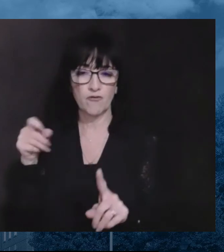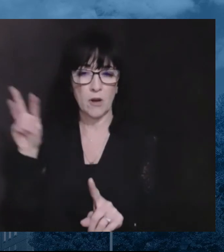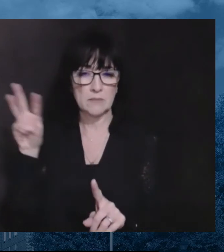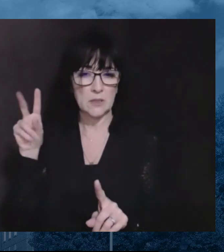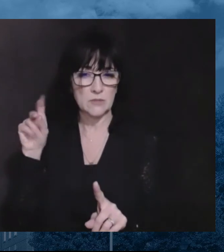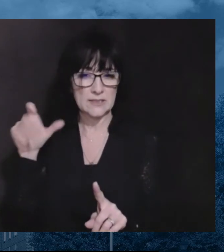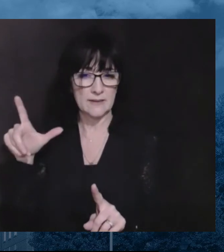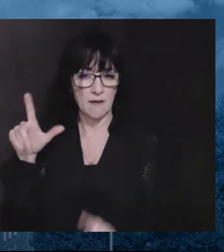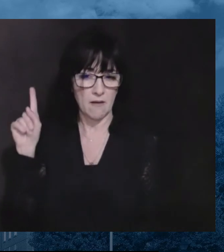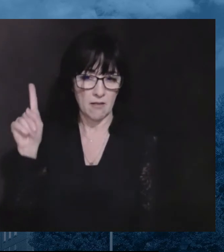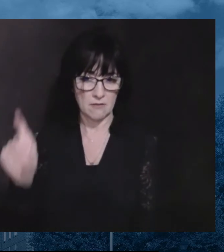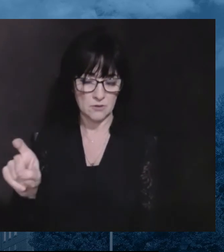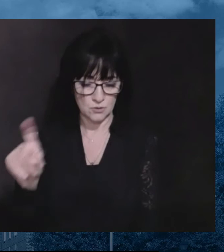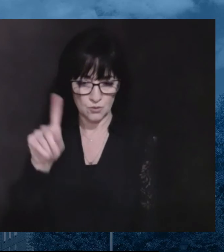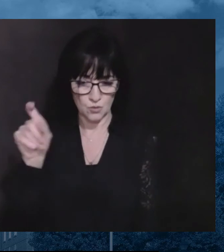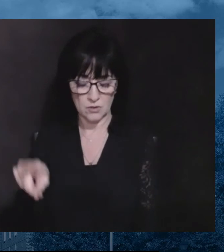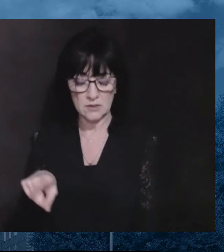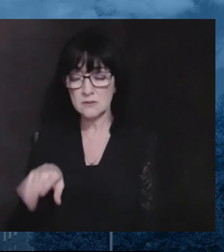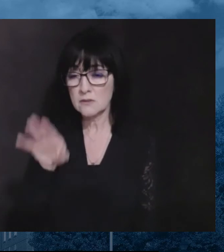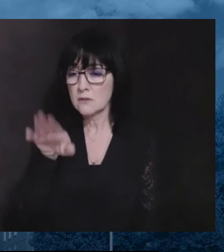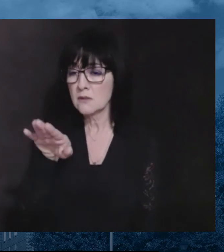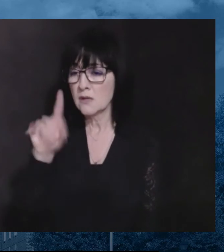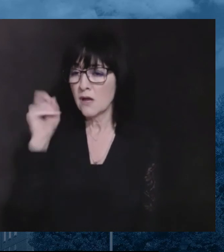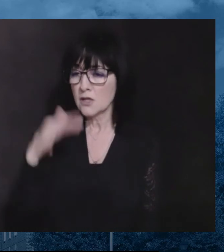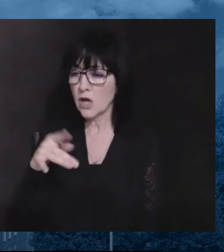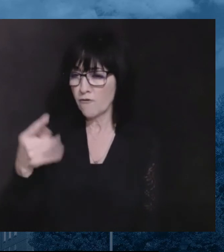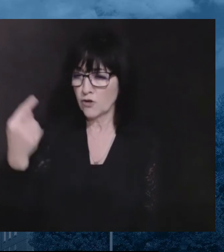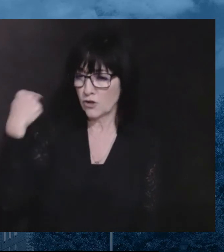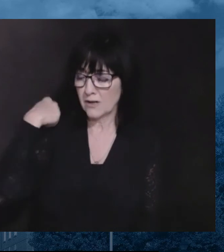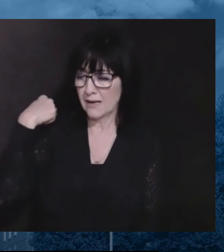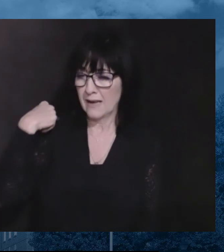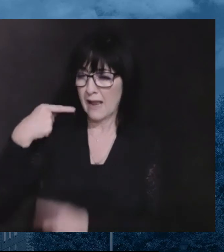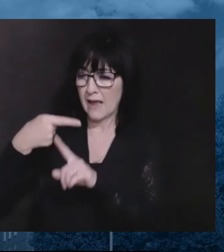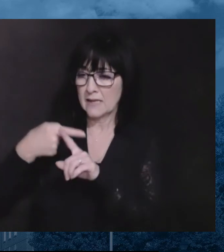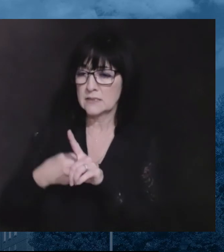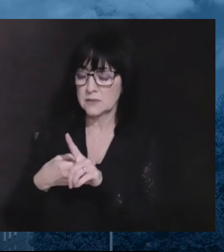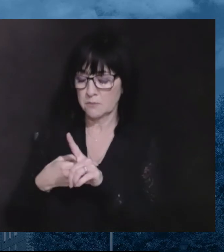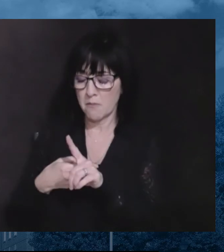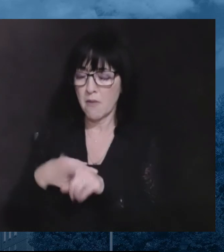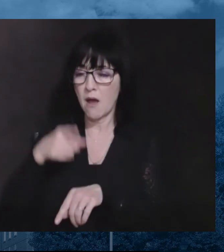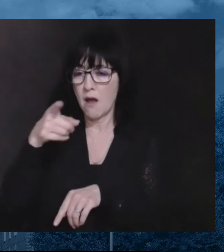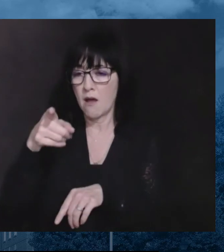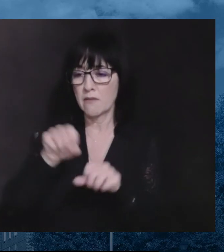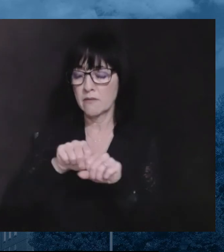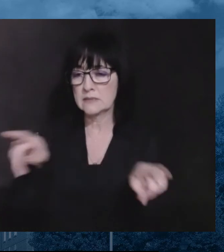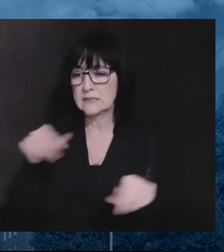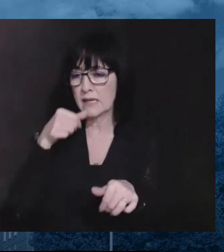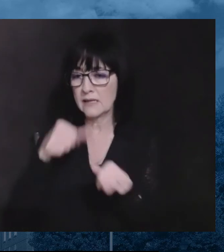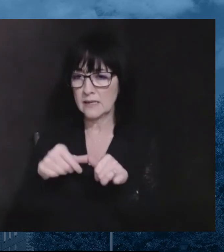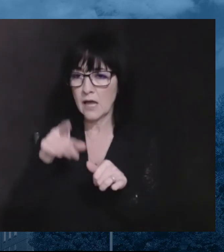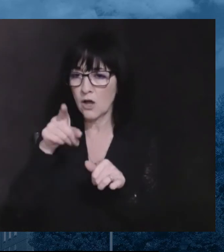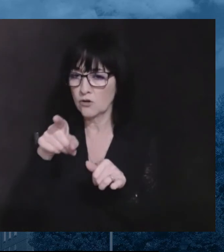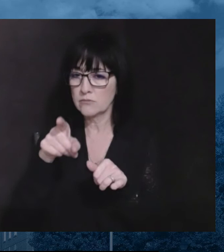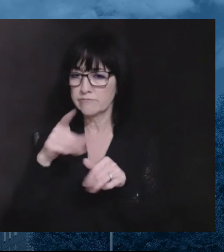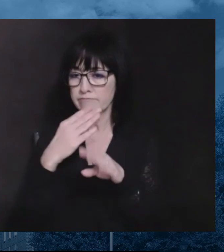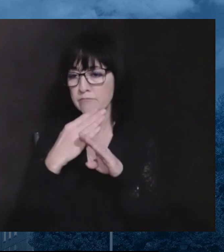Governor, in your letter last month, you had the competition ban on high school sports going through at least January 11th at the earliest. What's